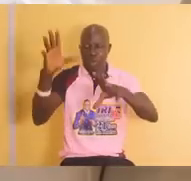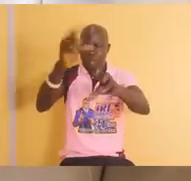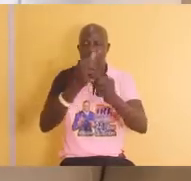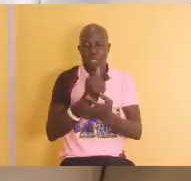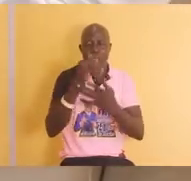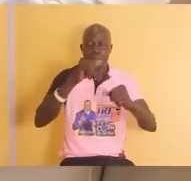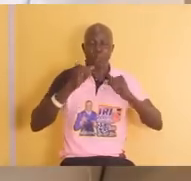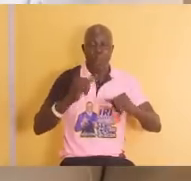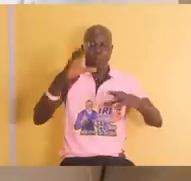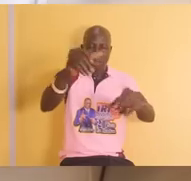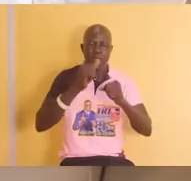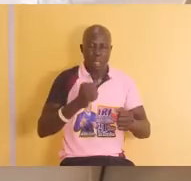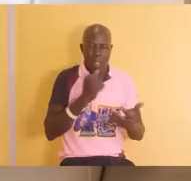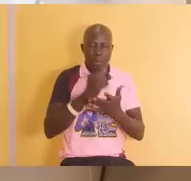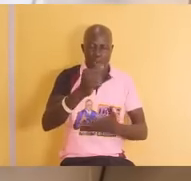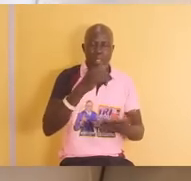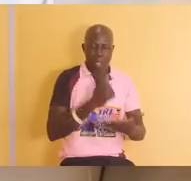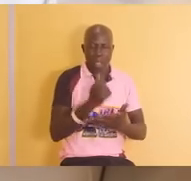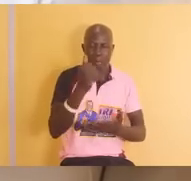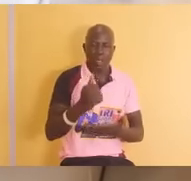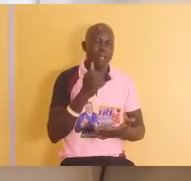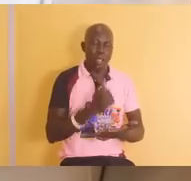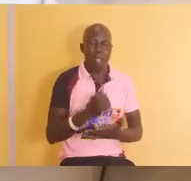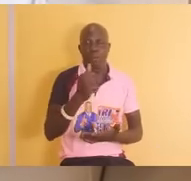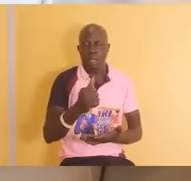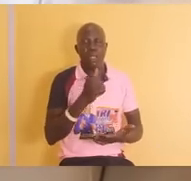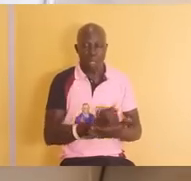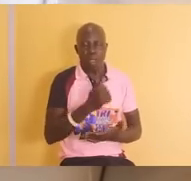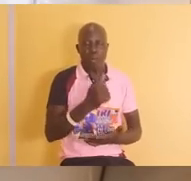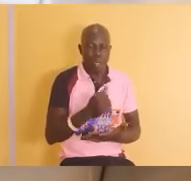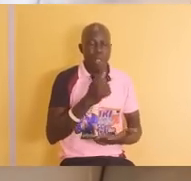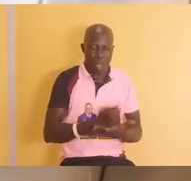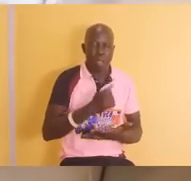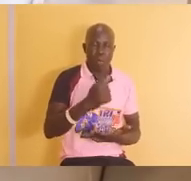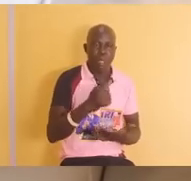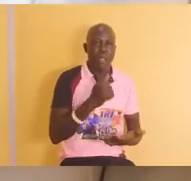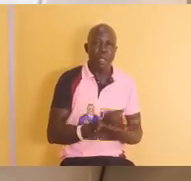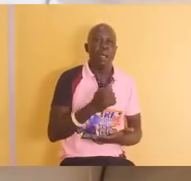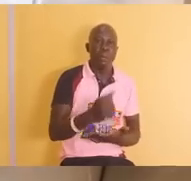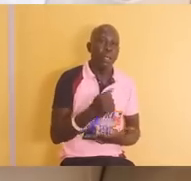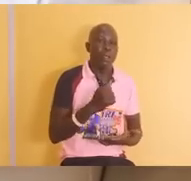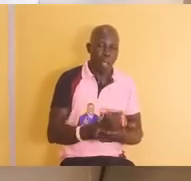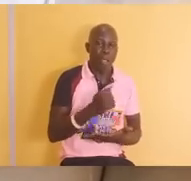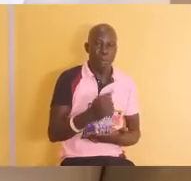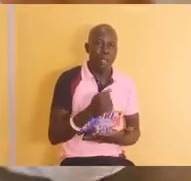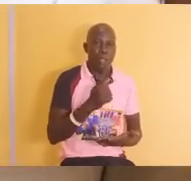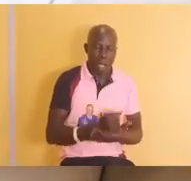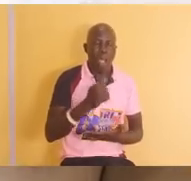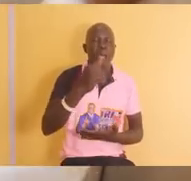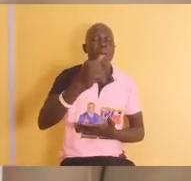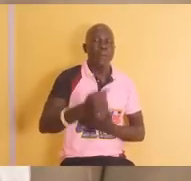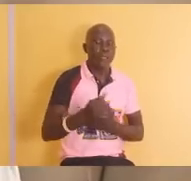gbagbara amen amen amen amen amen amen amen amen